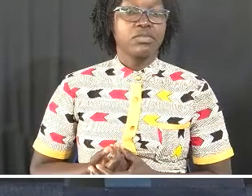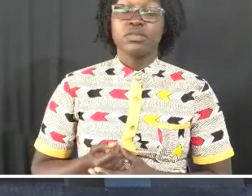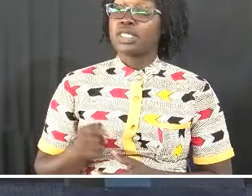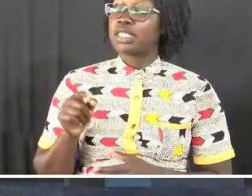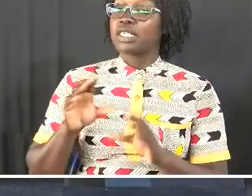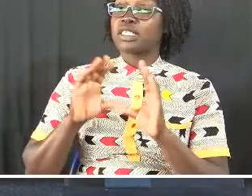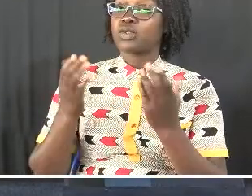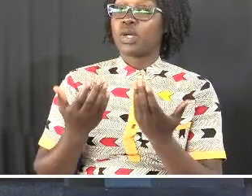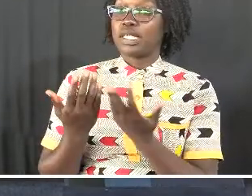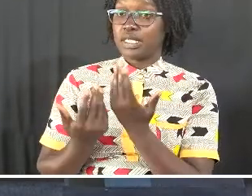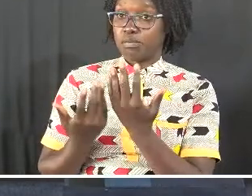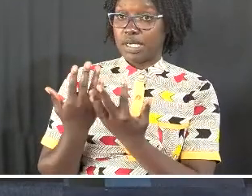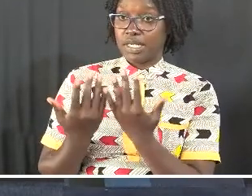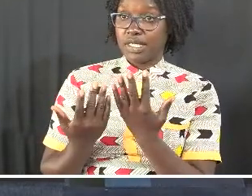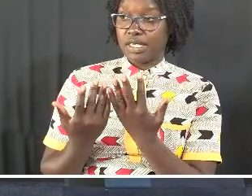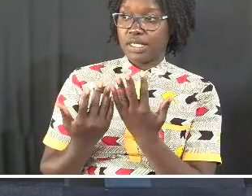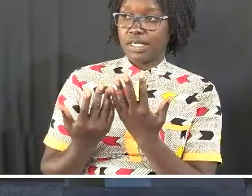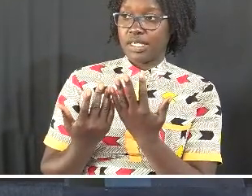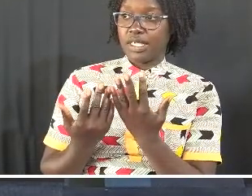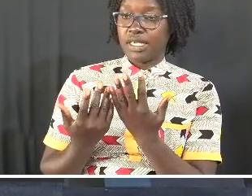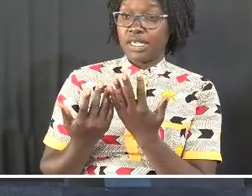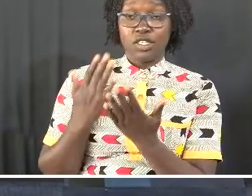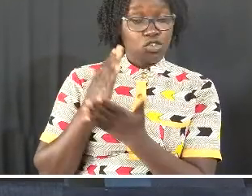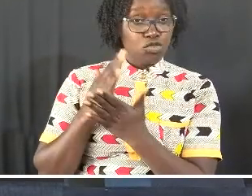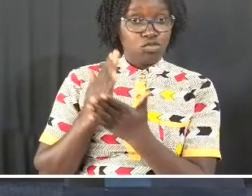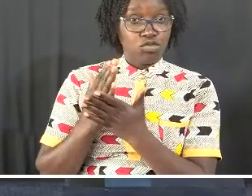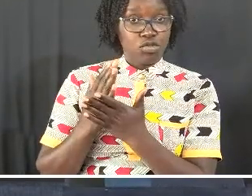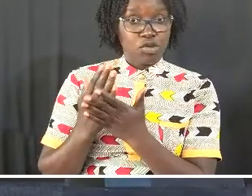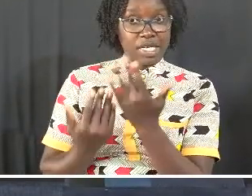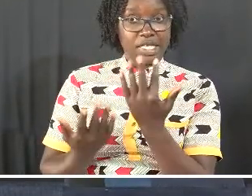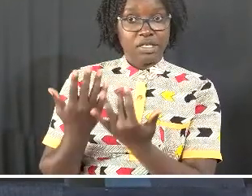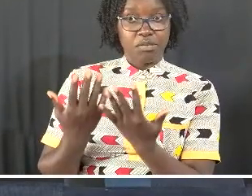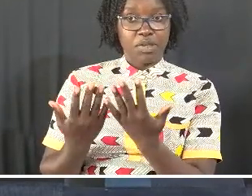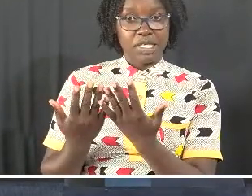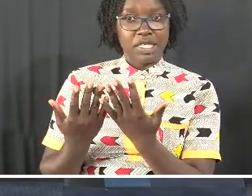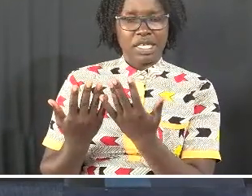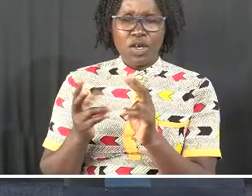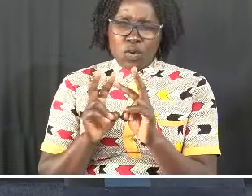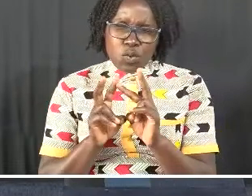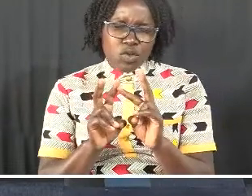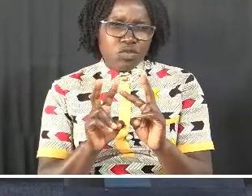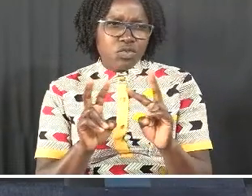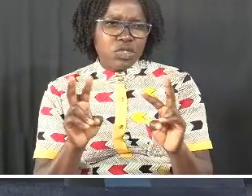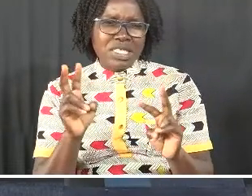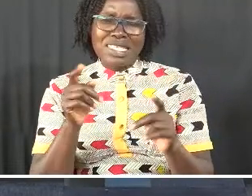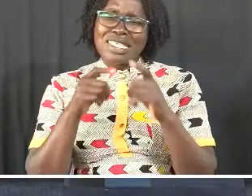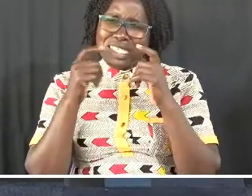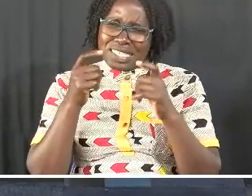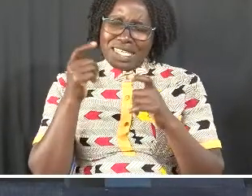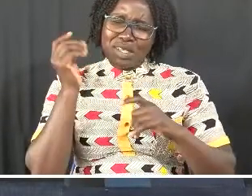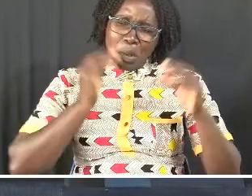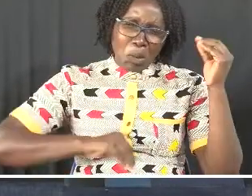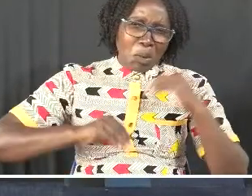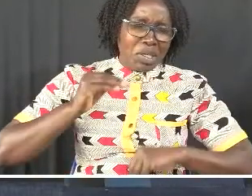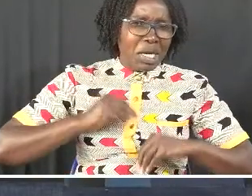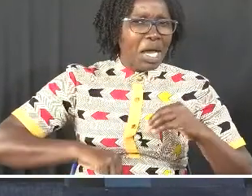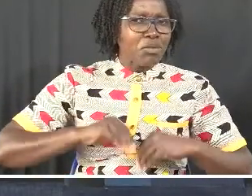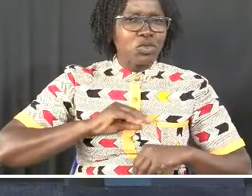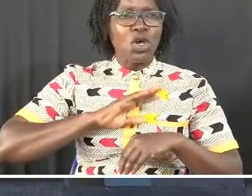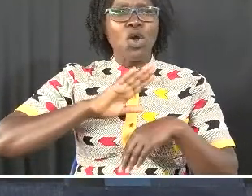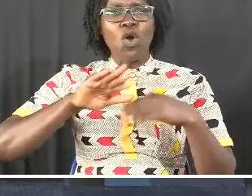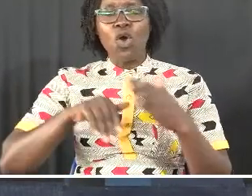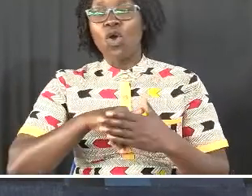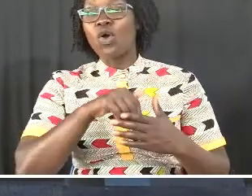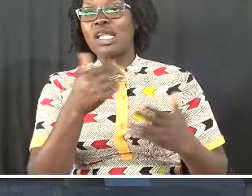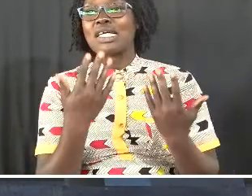world is burning. It is literally burning. With sin, corruption, and all other